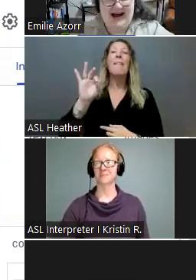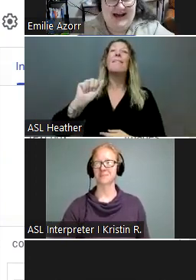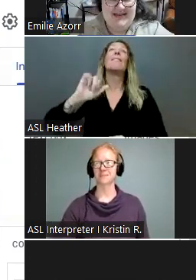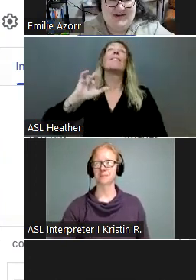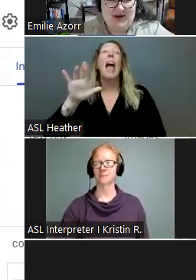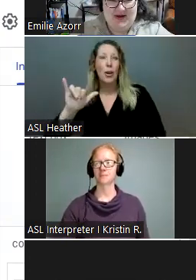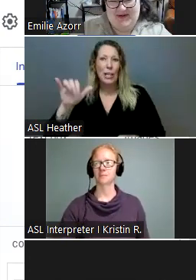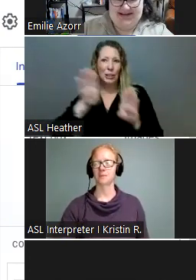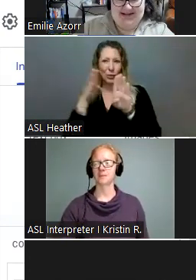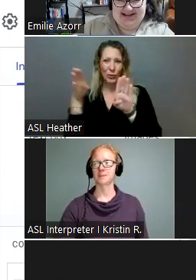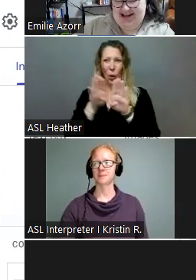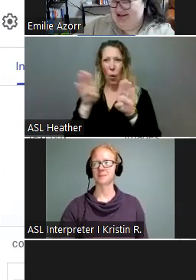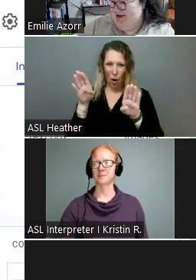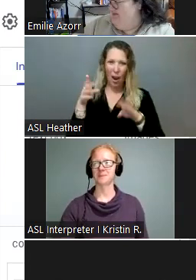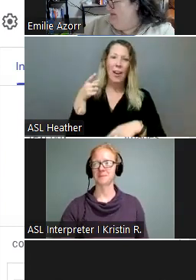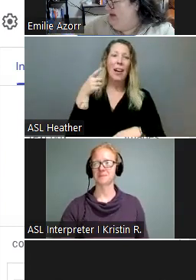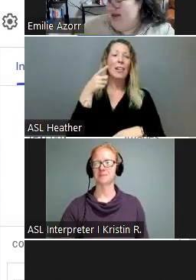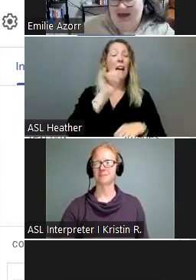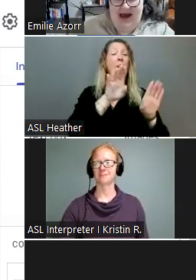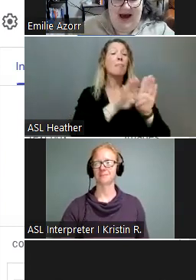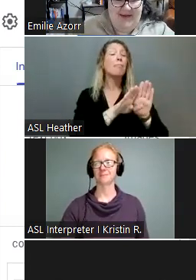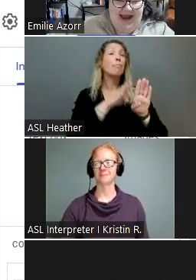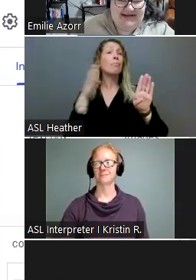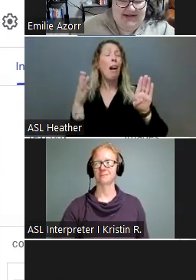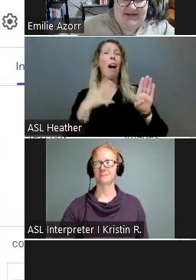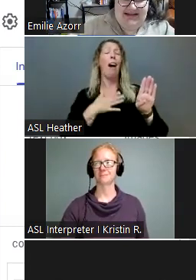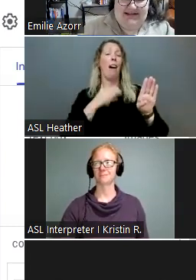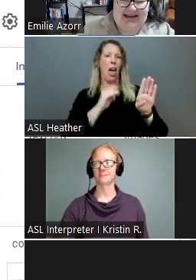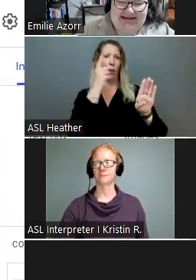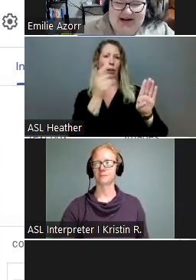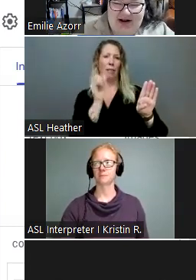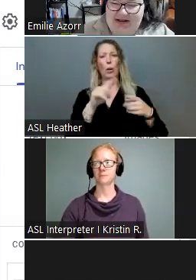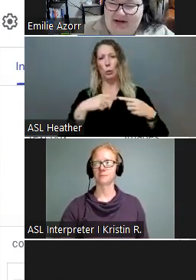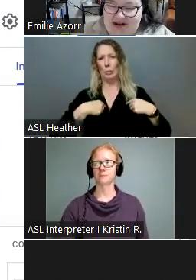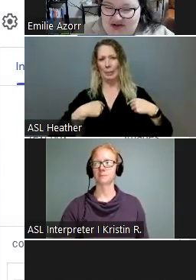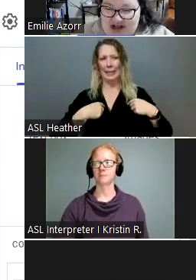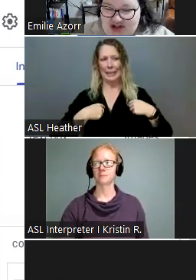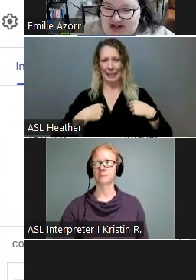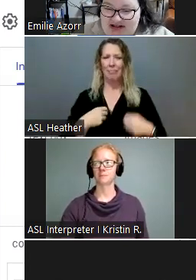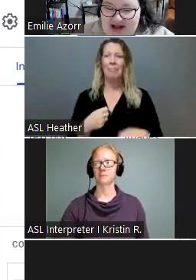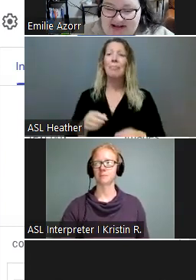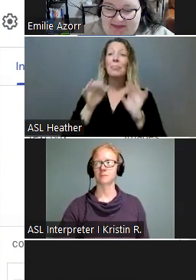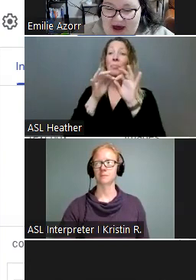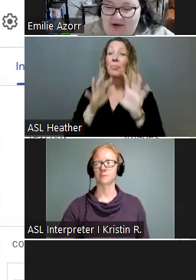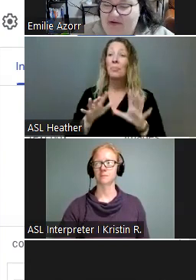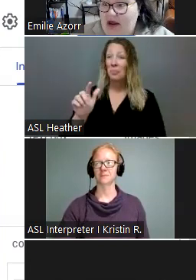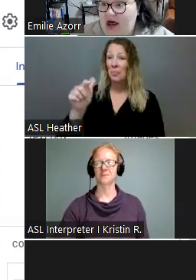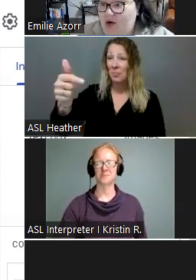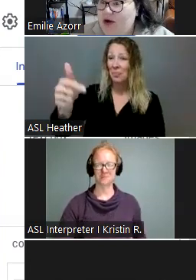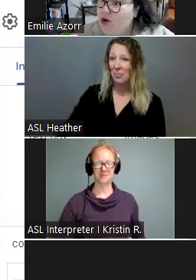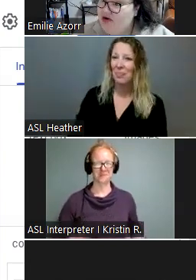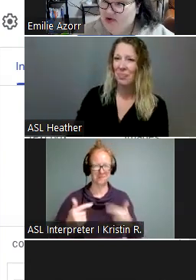door that you all opened looks like to me. And so this is our little introduction that talks